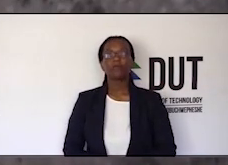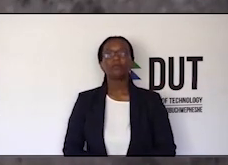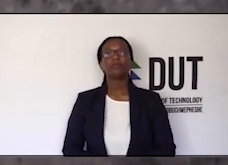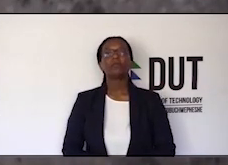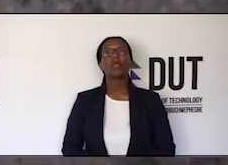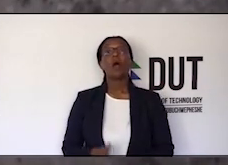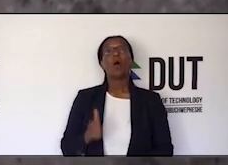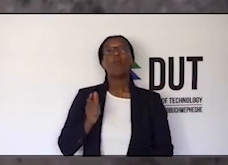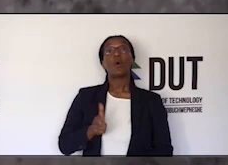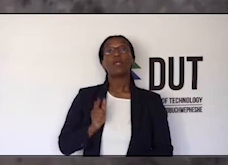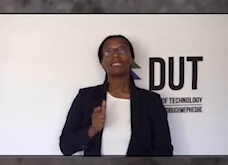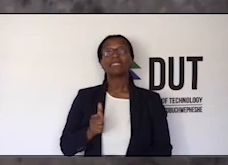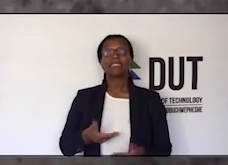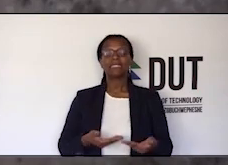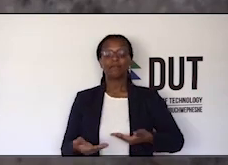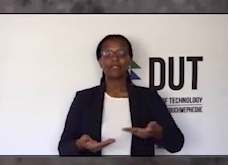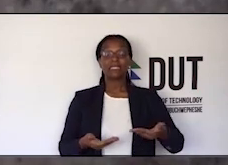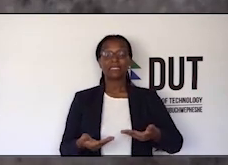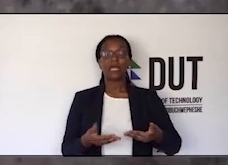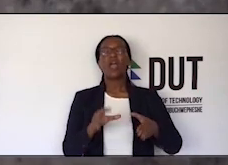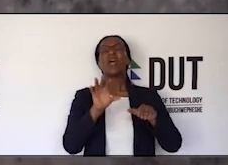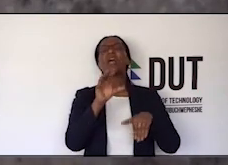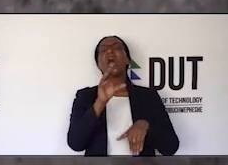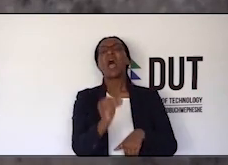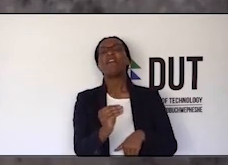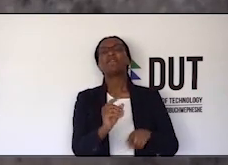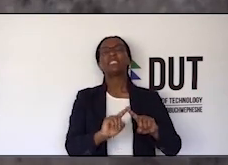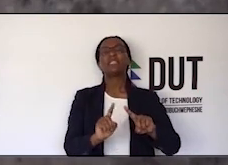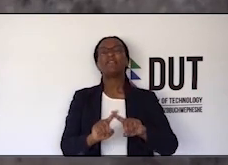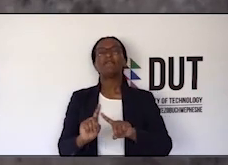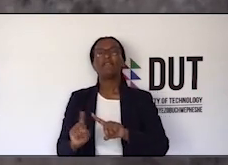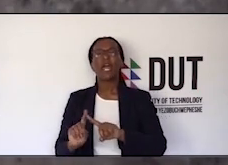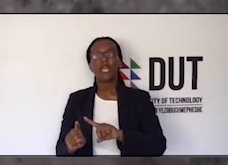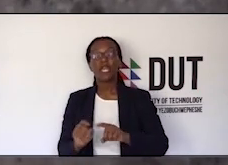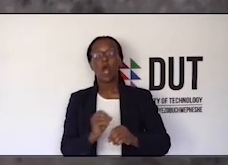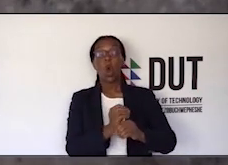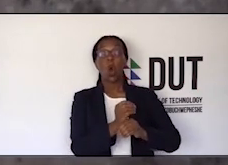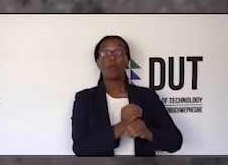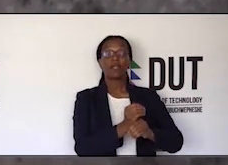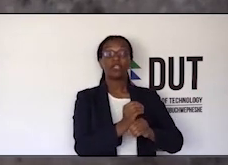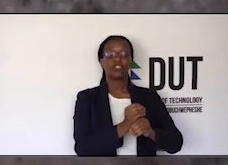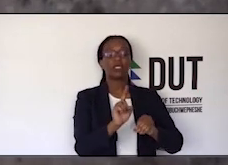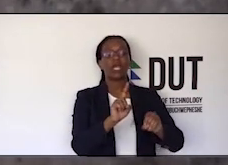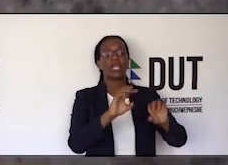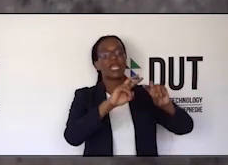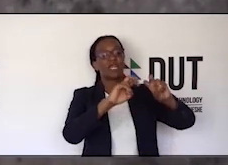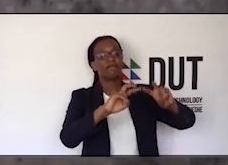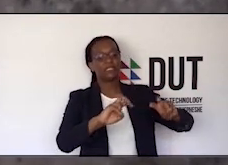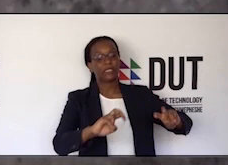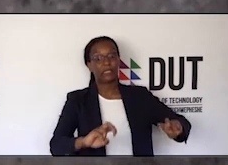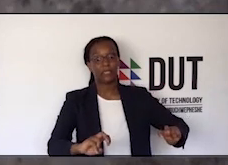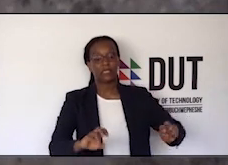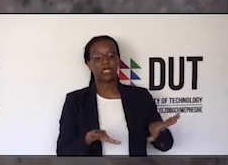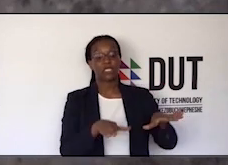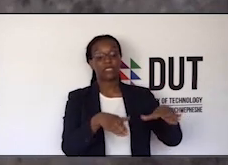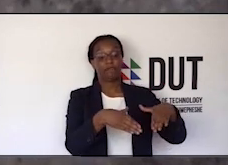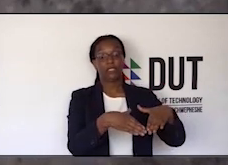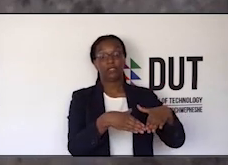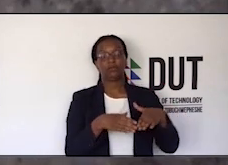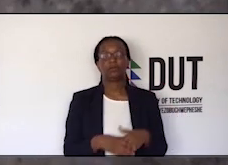Protection services consist of the Operations and Investigations Division,